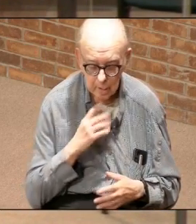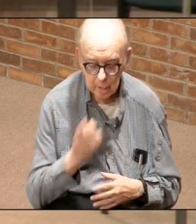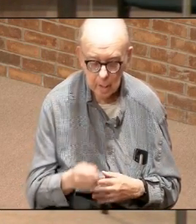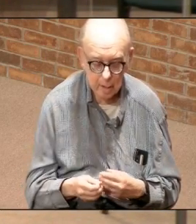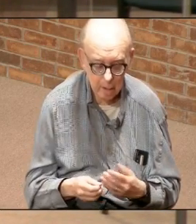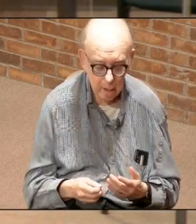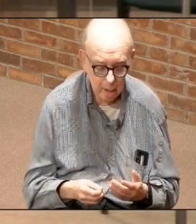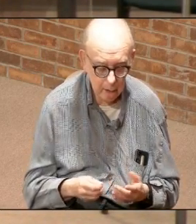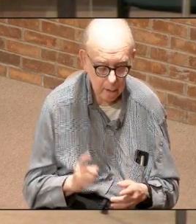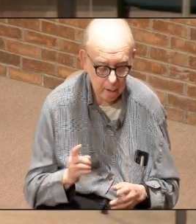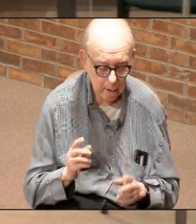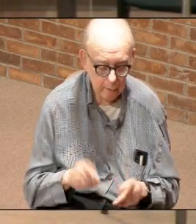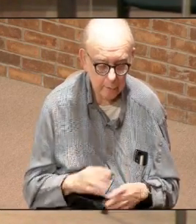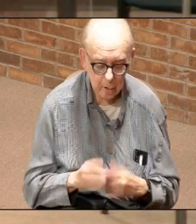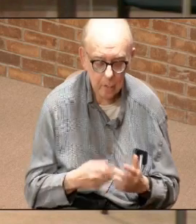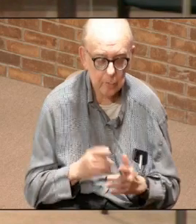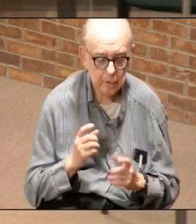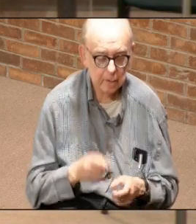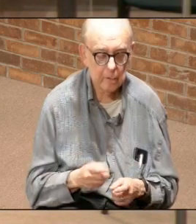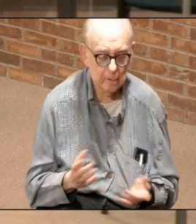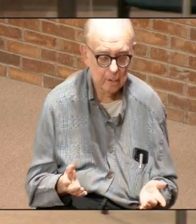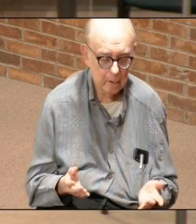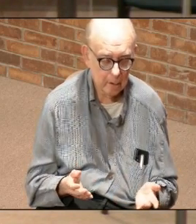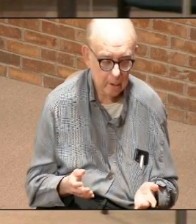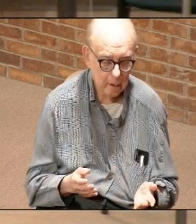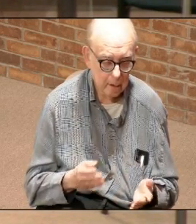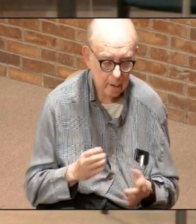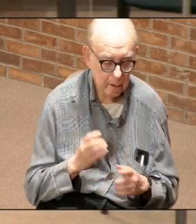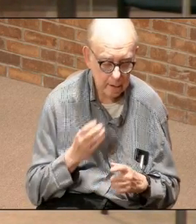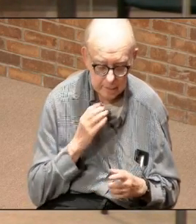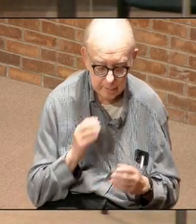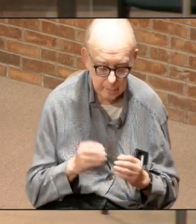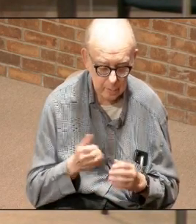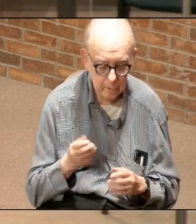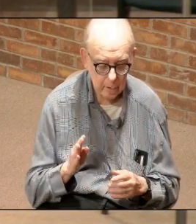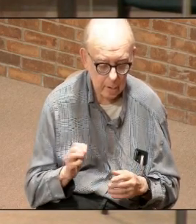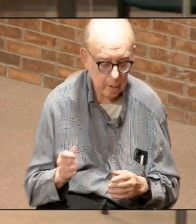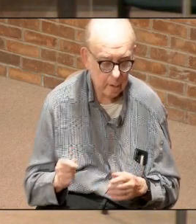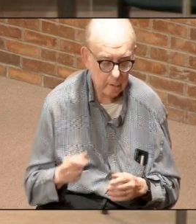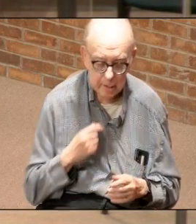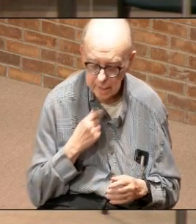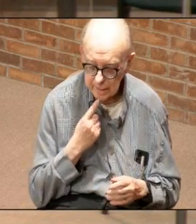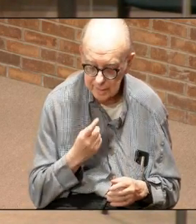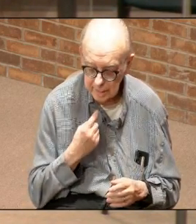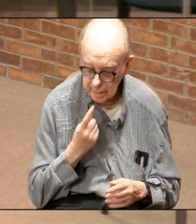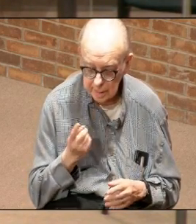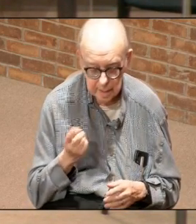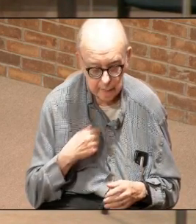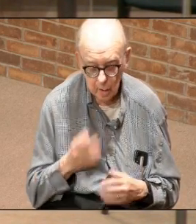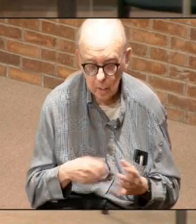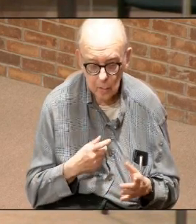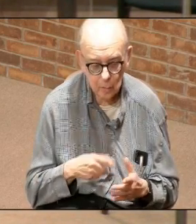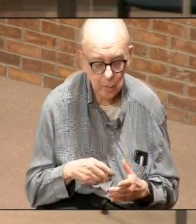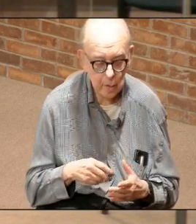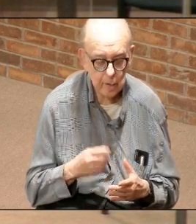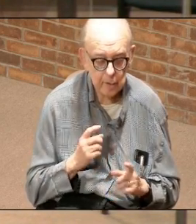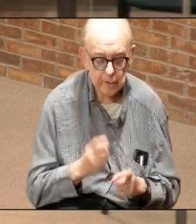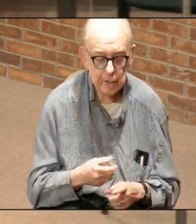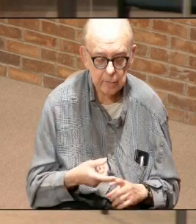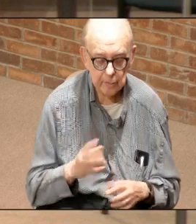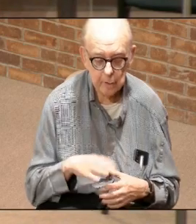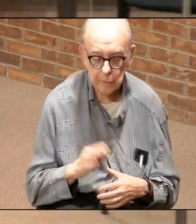give not one person all of the gifts. Even Billy Graham would admit to you that he did not have all of the gifts of the Spirit.